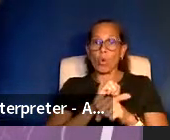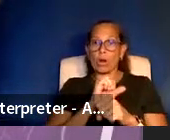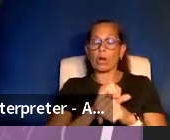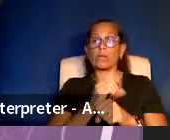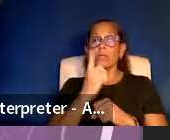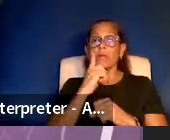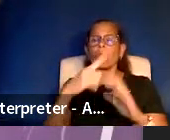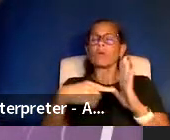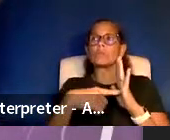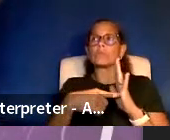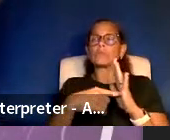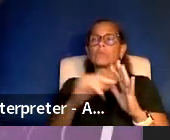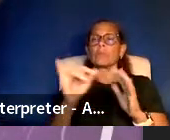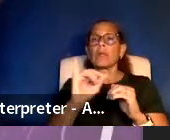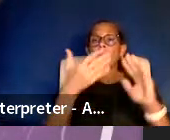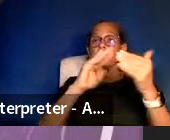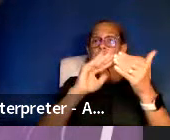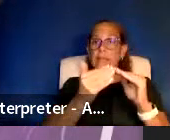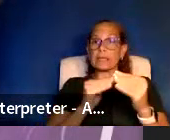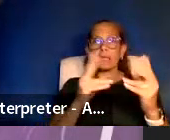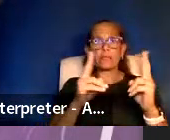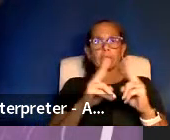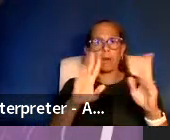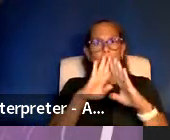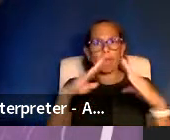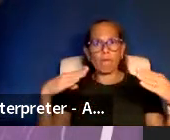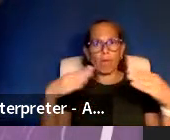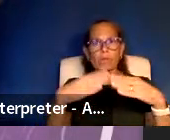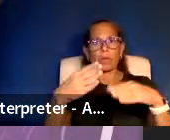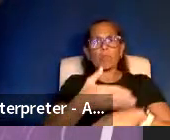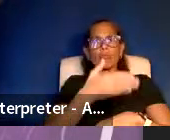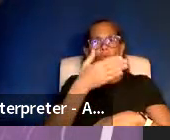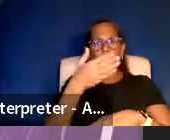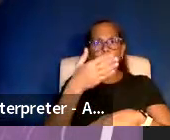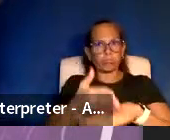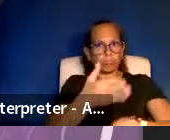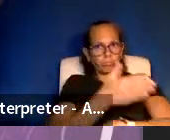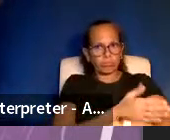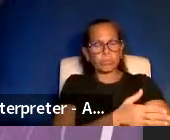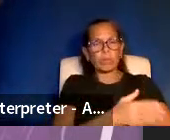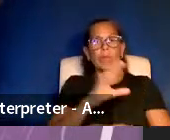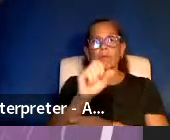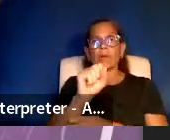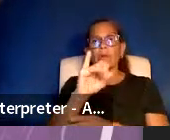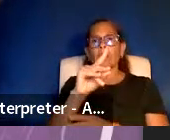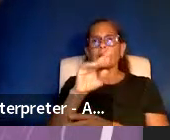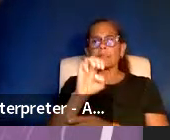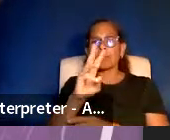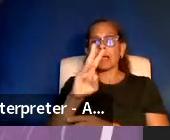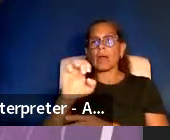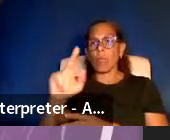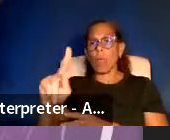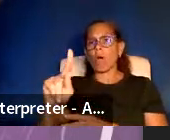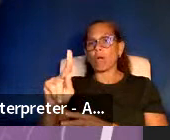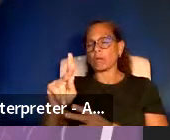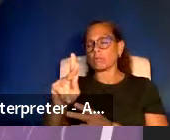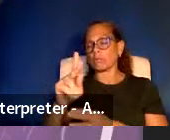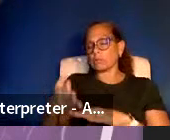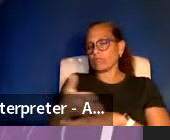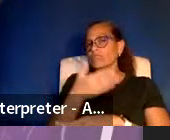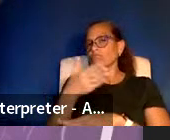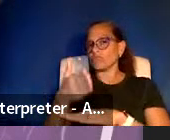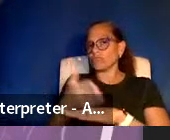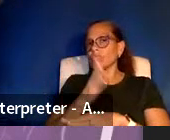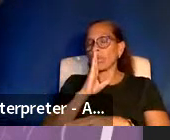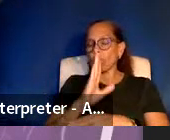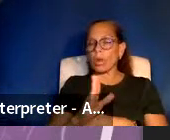for instance, the city is very focused on improving the sidewalk conditions on the north side of East Tremont Avenue in particular. We're very